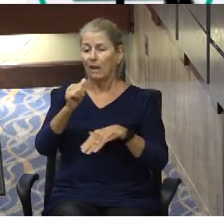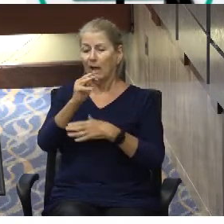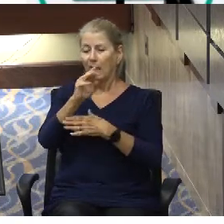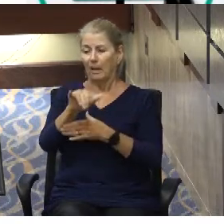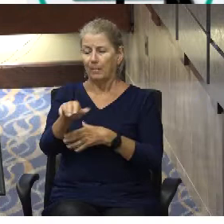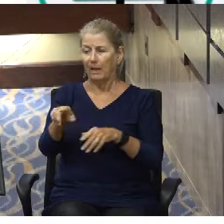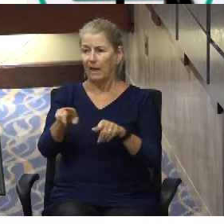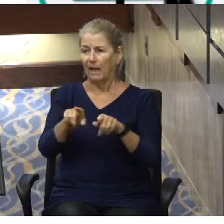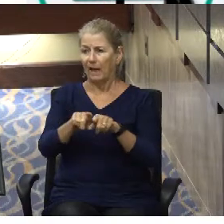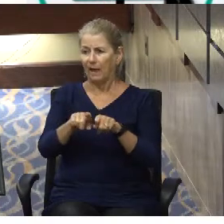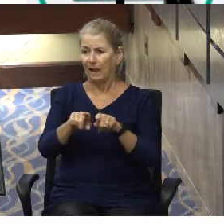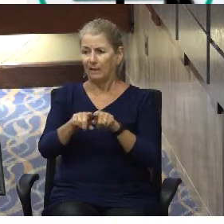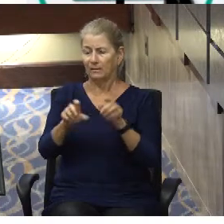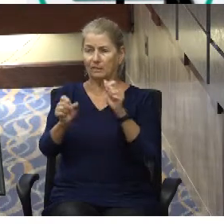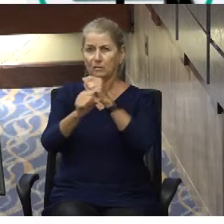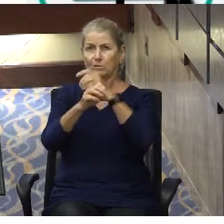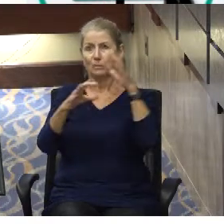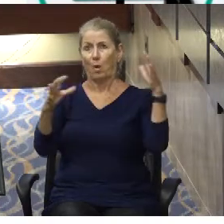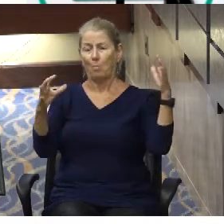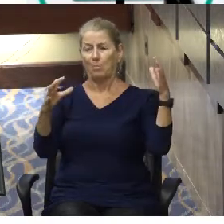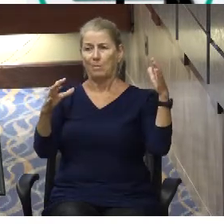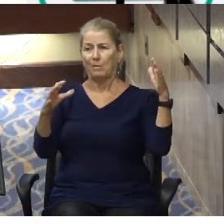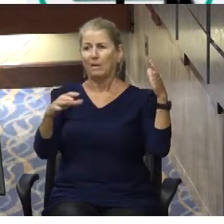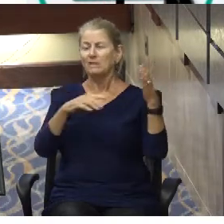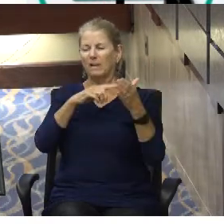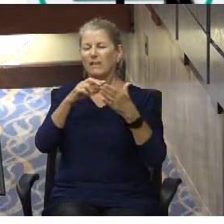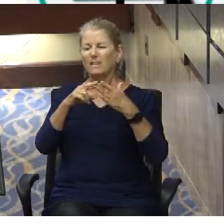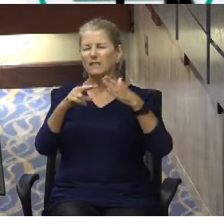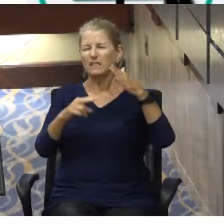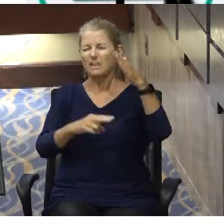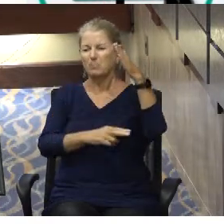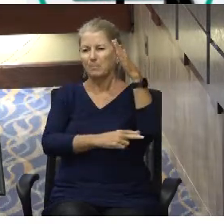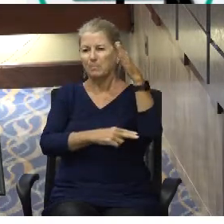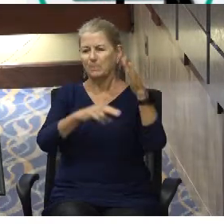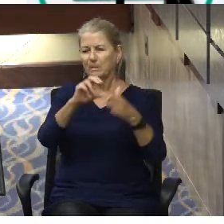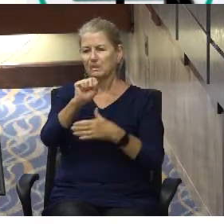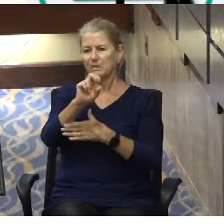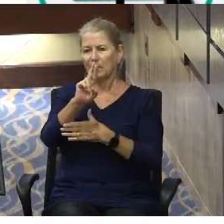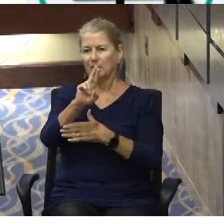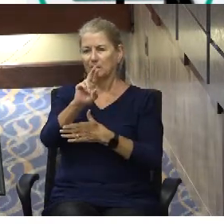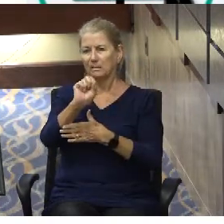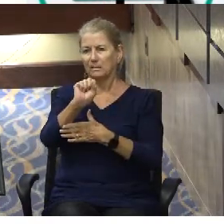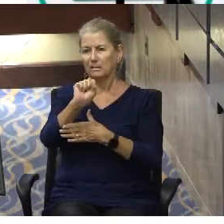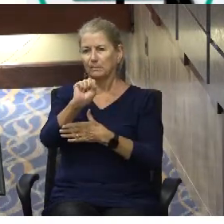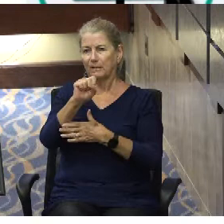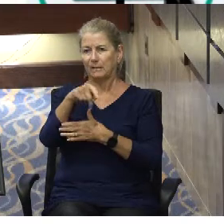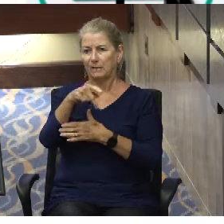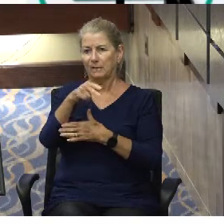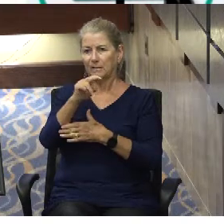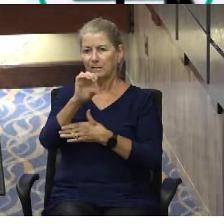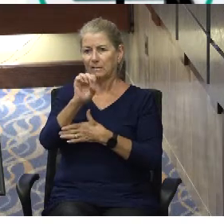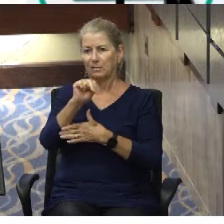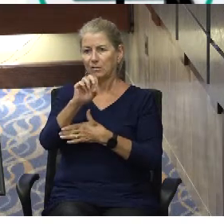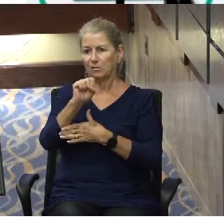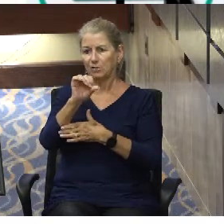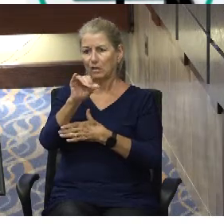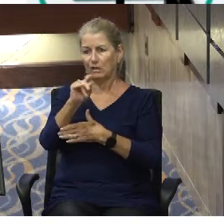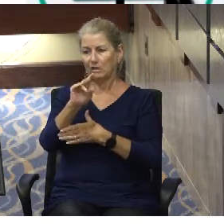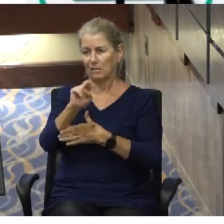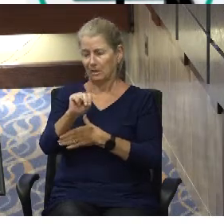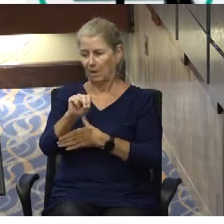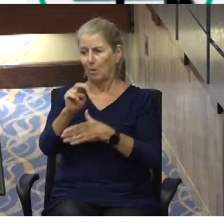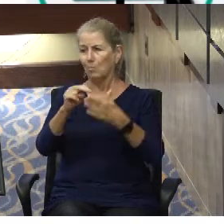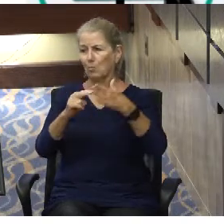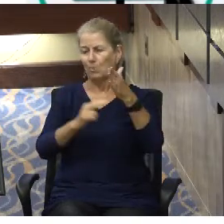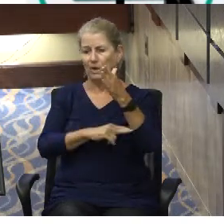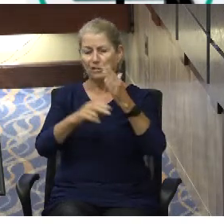in terms of the scope of this presentation, is Suspension Bridge, is that under Parks and not Public Works? Yes. Okay. Yeah,